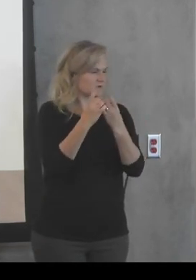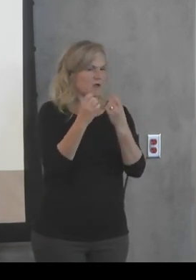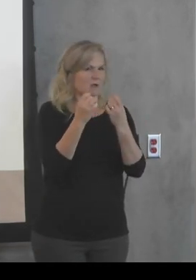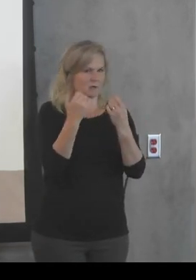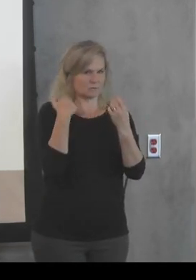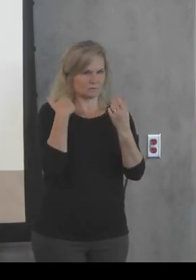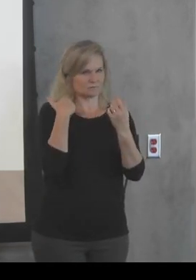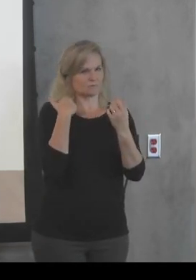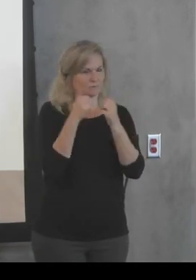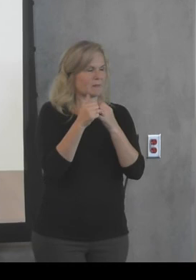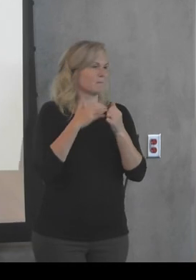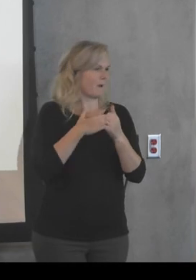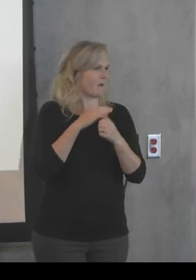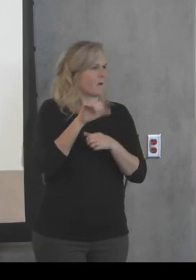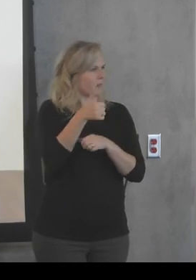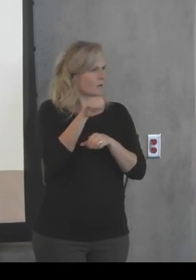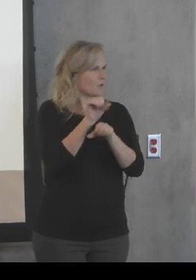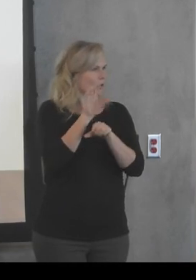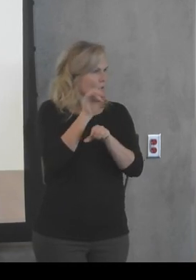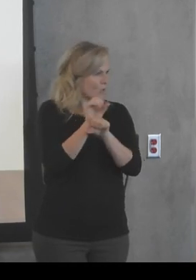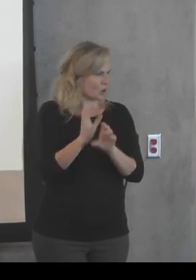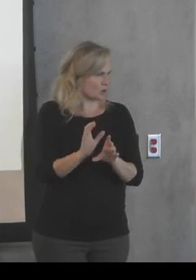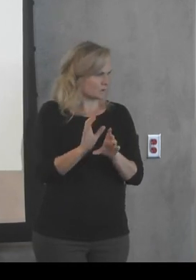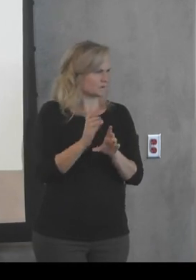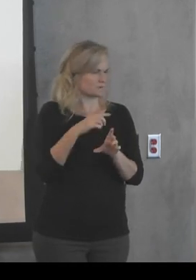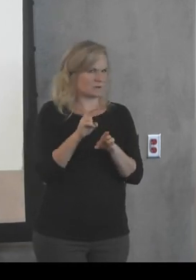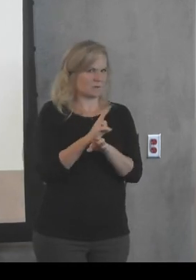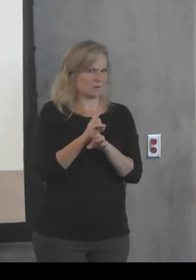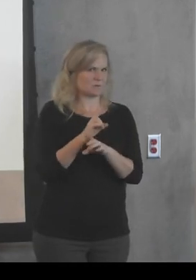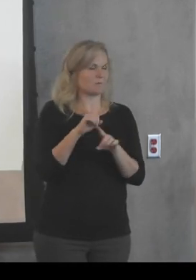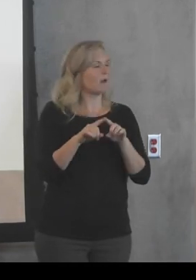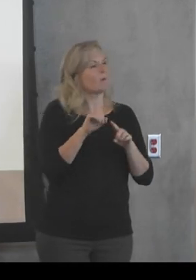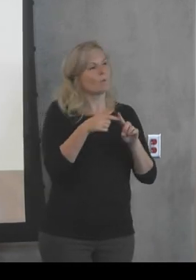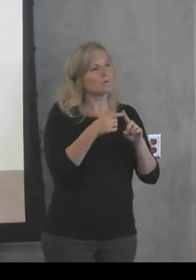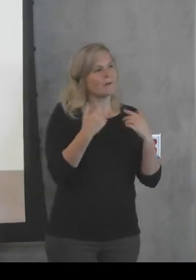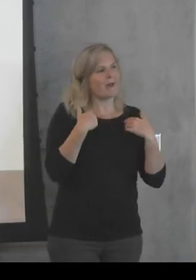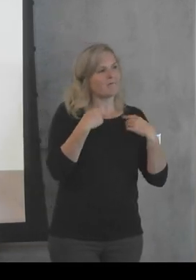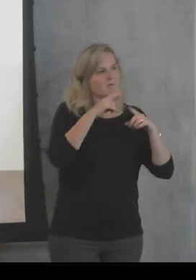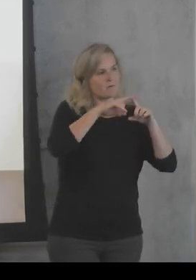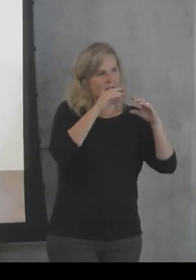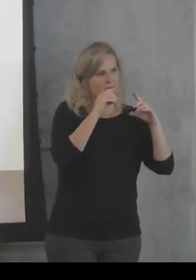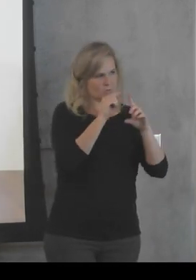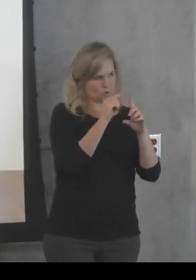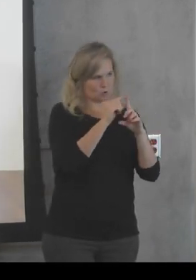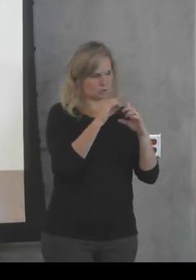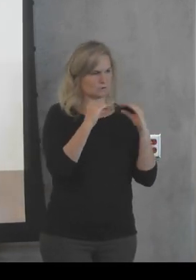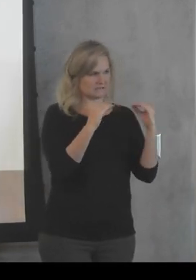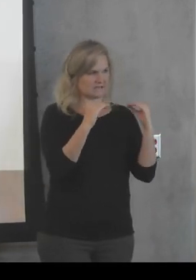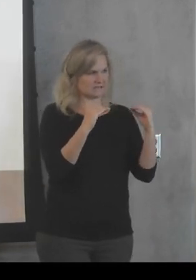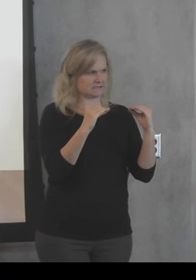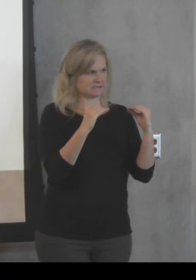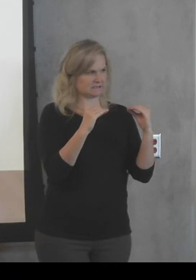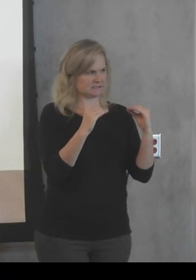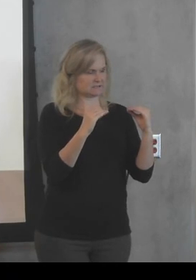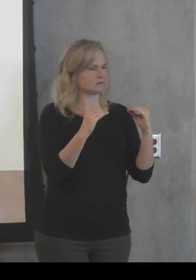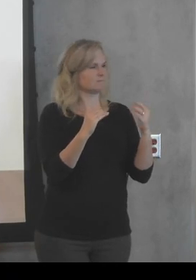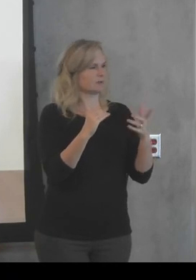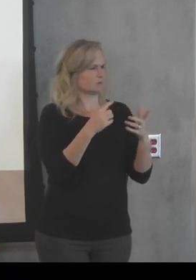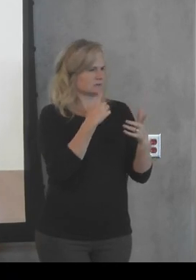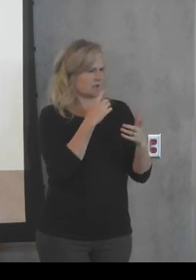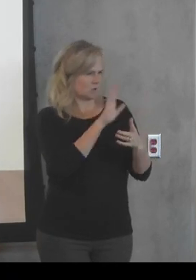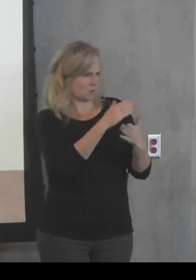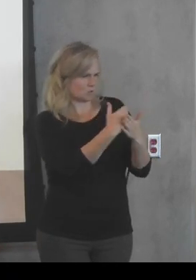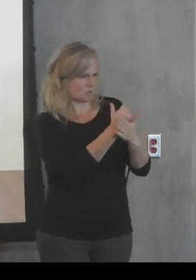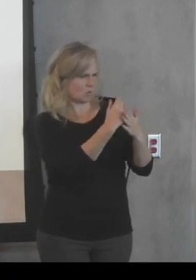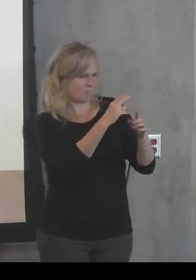SLP colleagues. And when you're teaching new vocabulary words, to say, oh, what's your new vocabulary